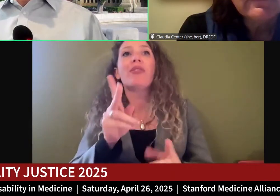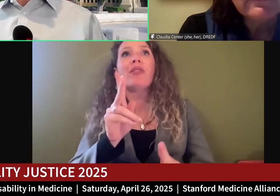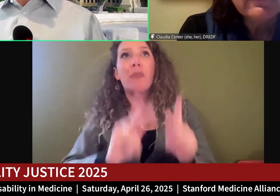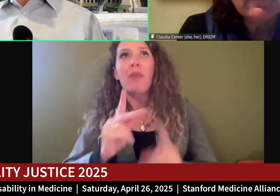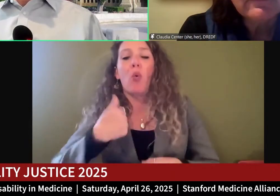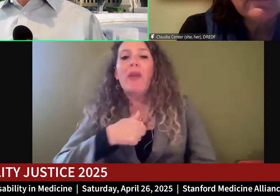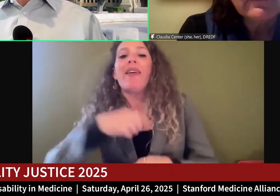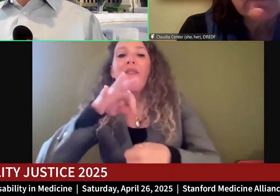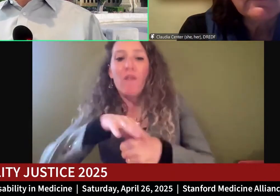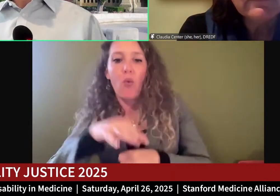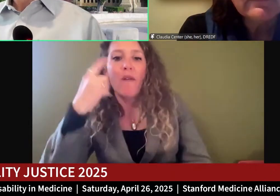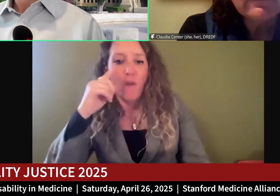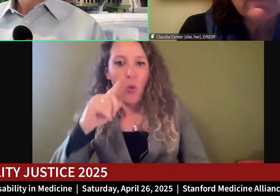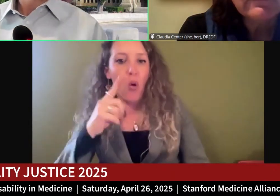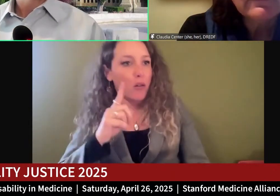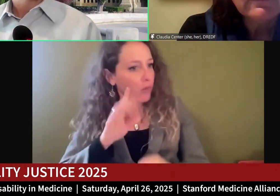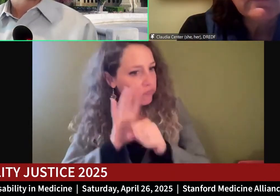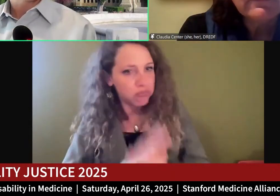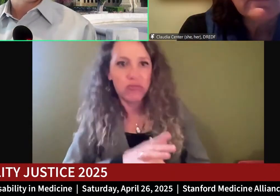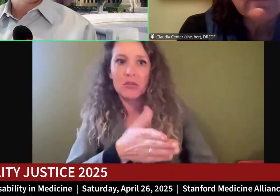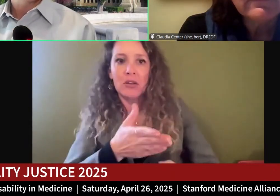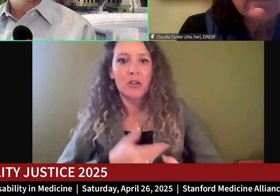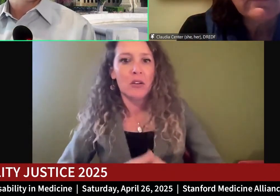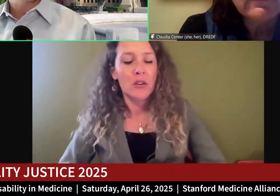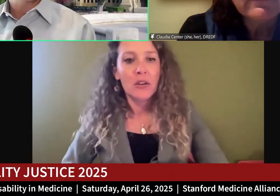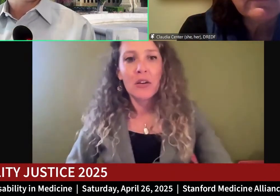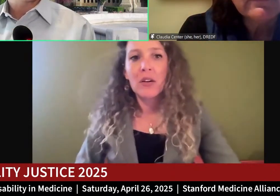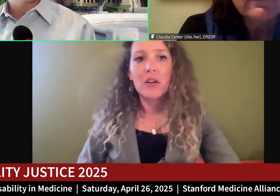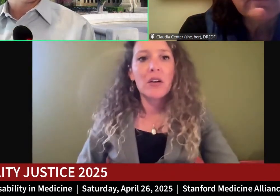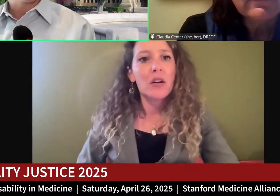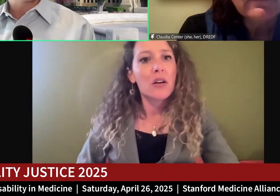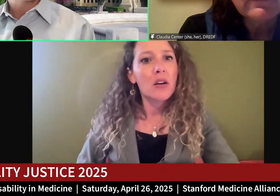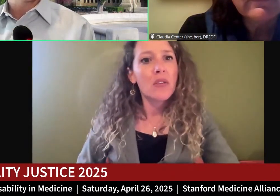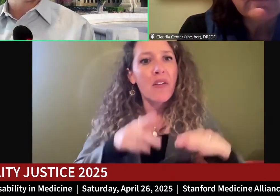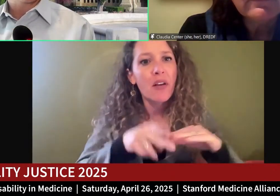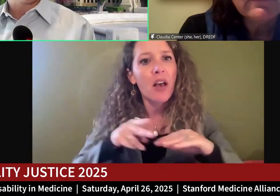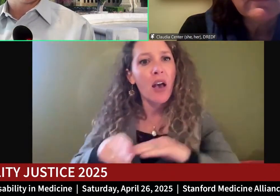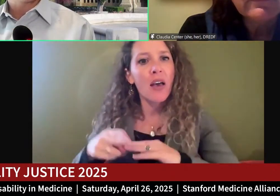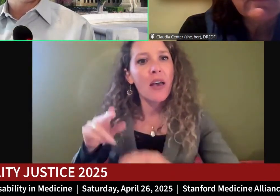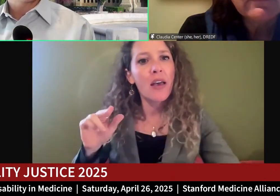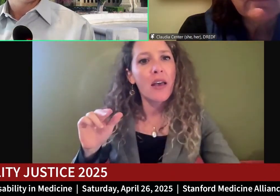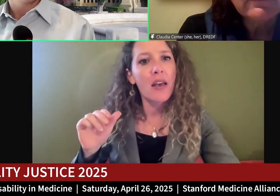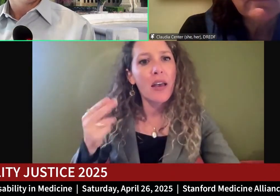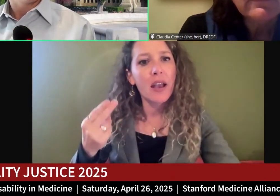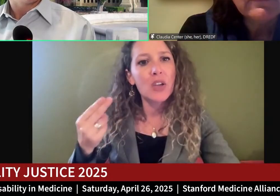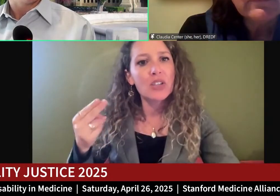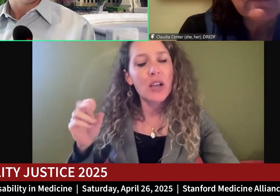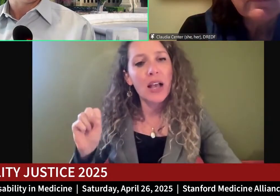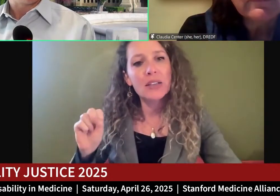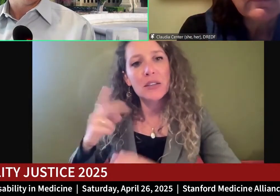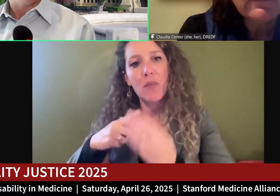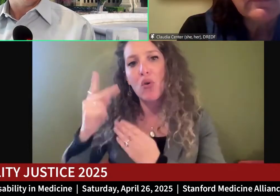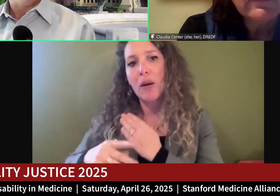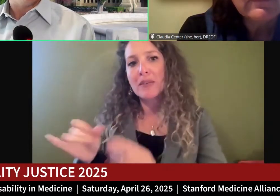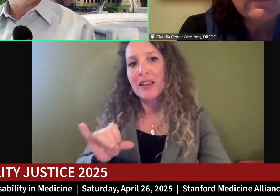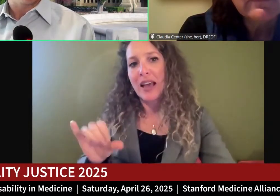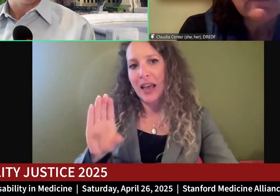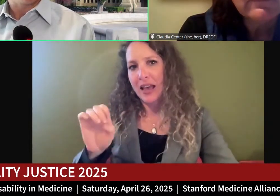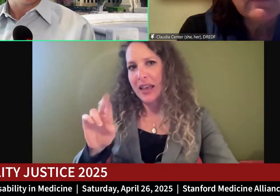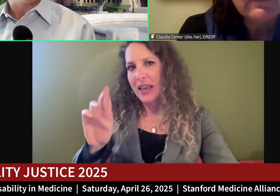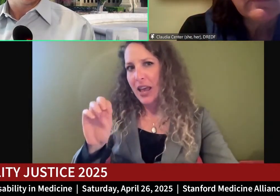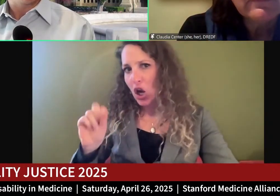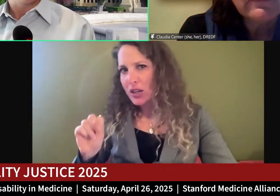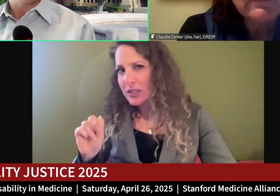Um, this administration has cut HHS programs such as CARES, LIHEAP,